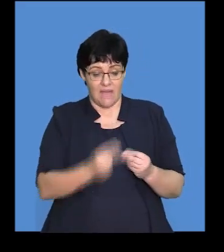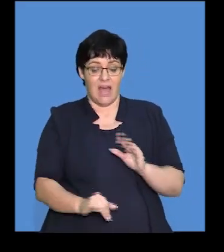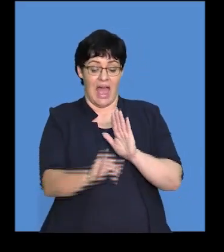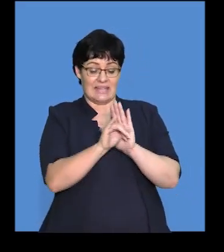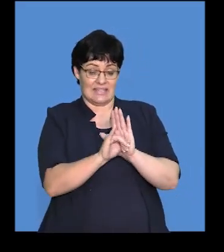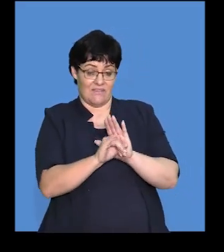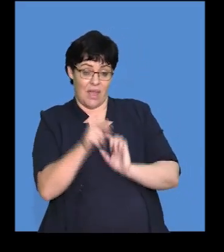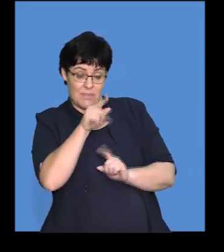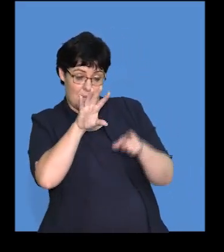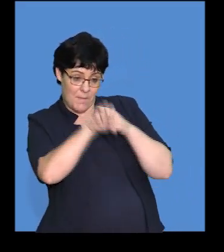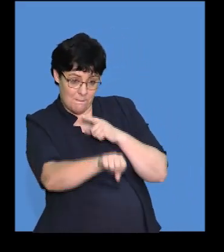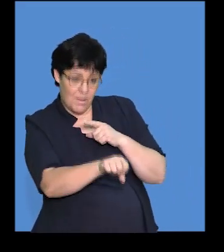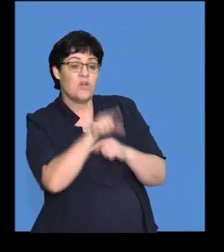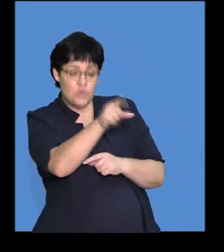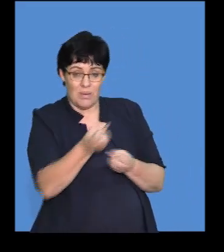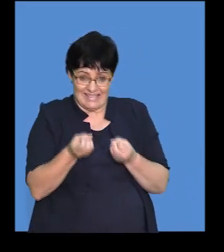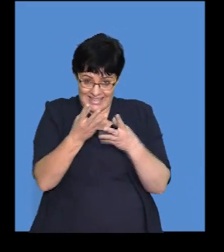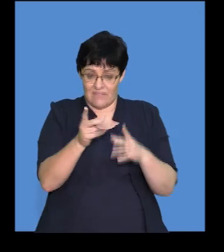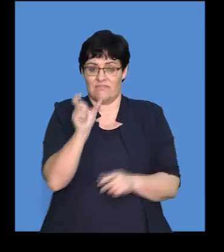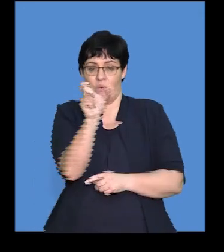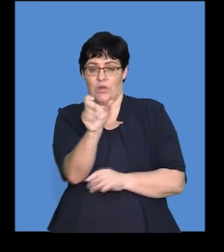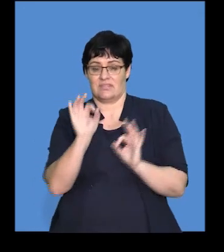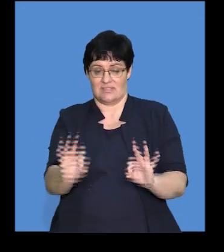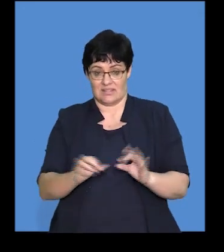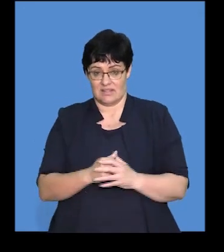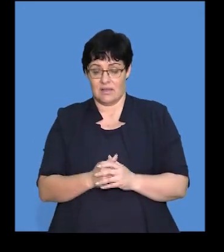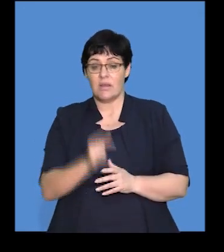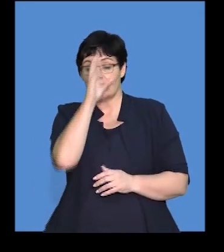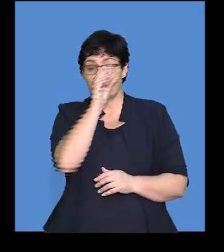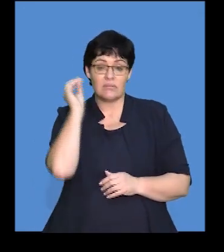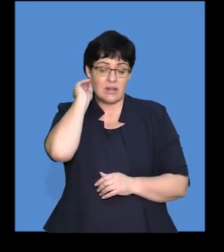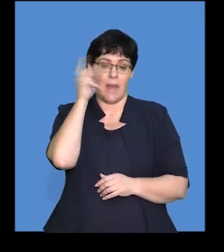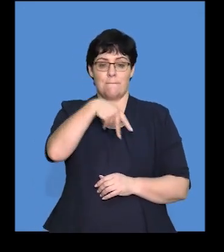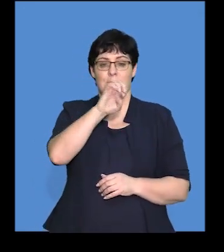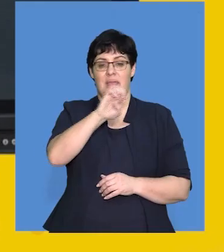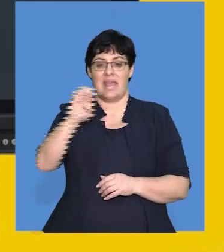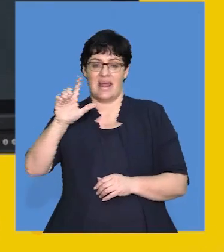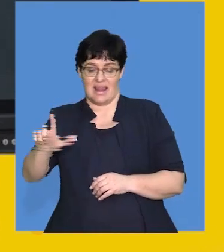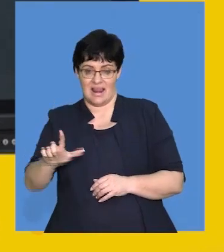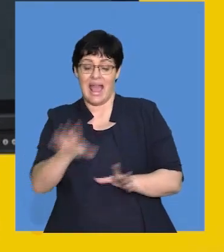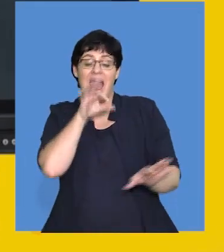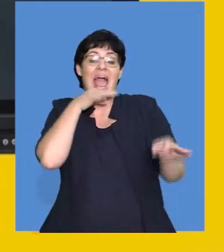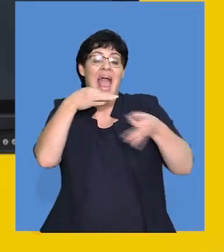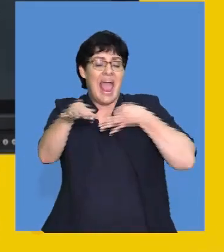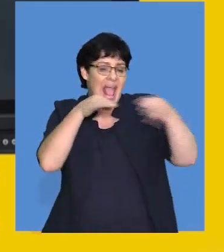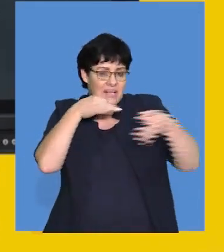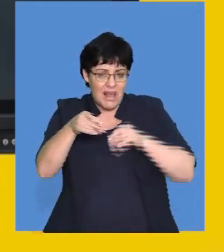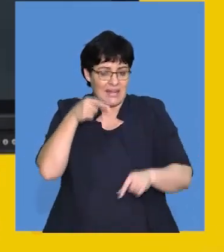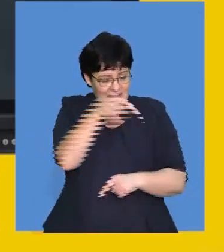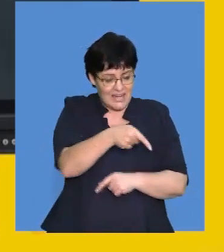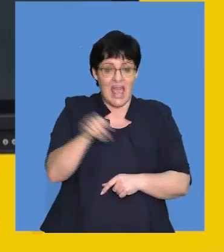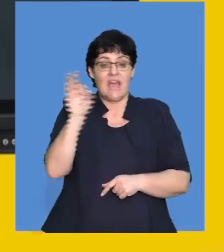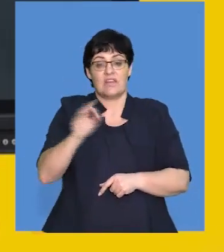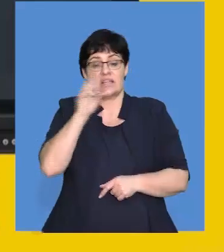so you will give the correct figure of speech, but then remember the peel method. explain how this figure of speech